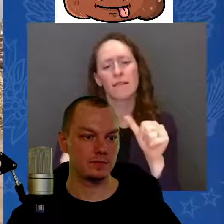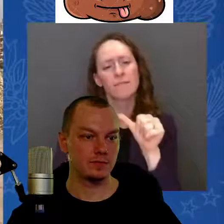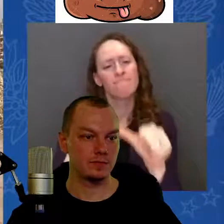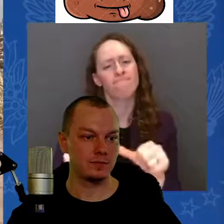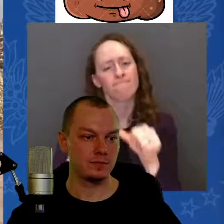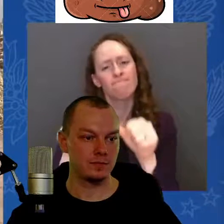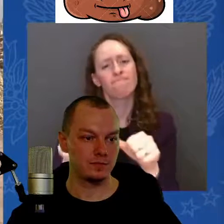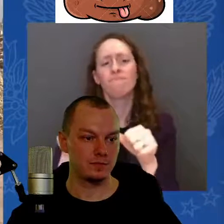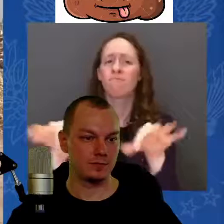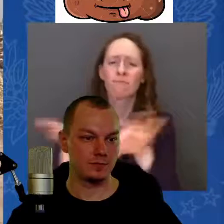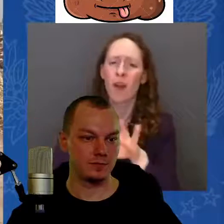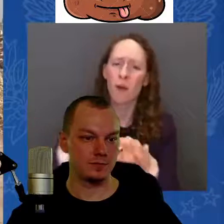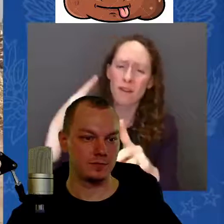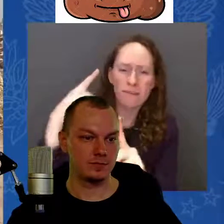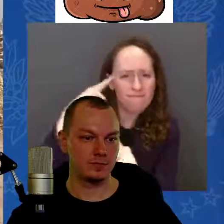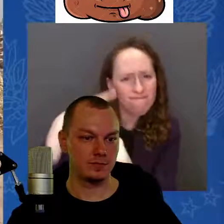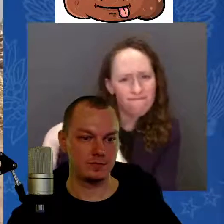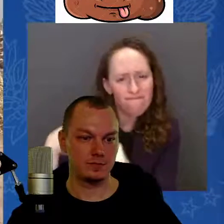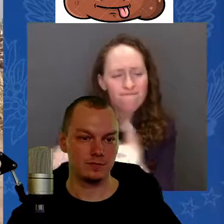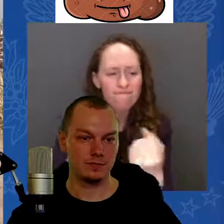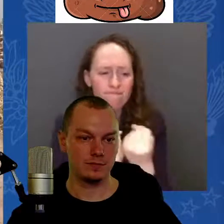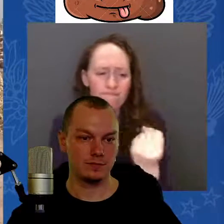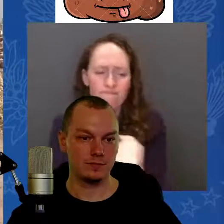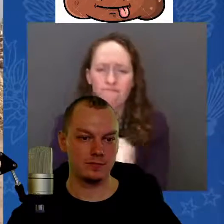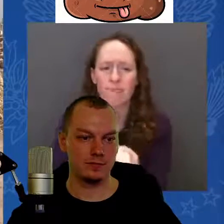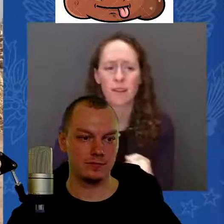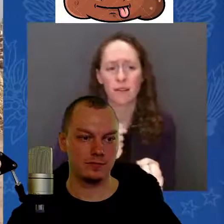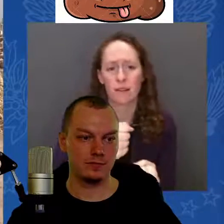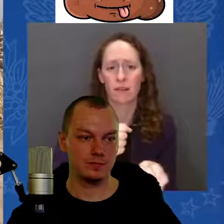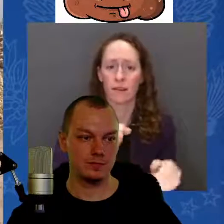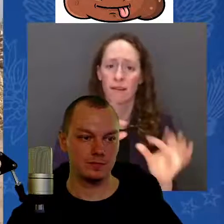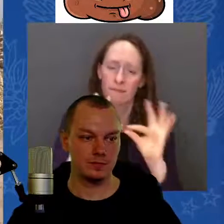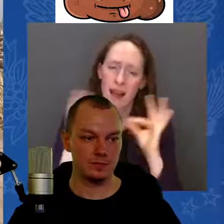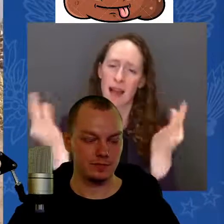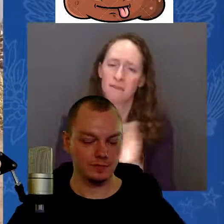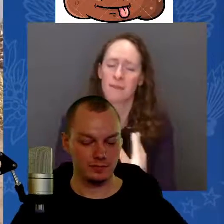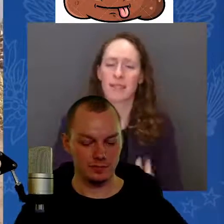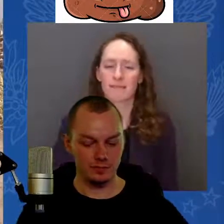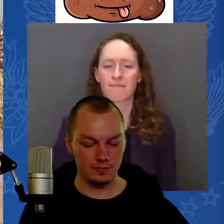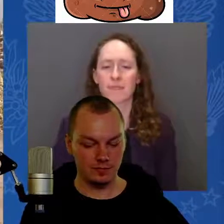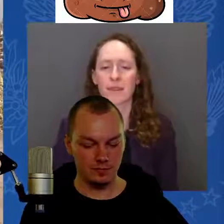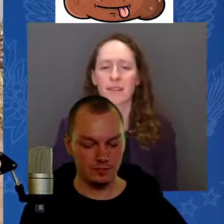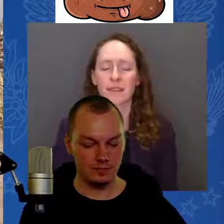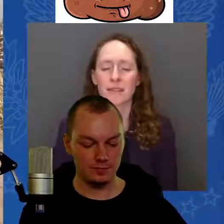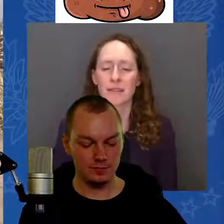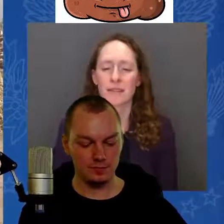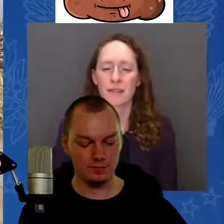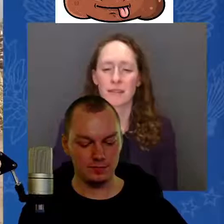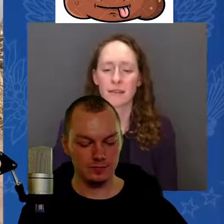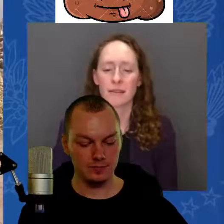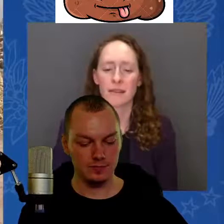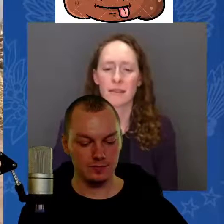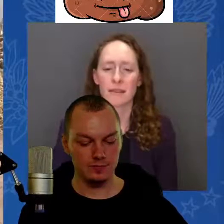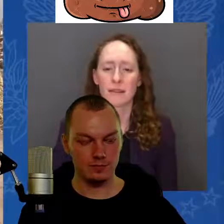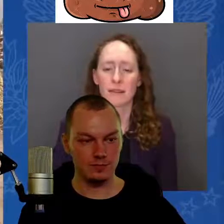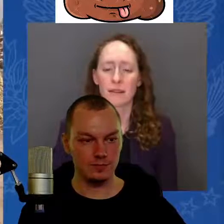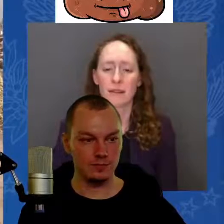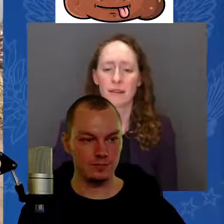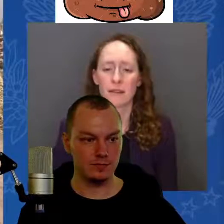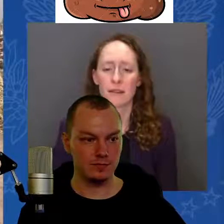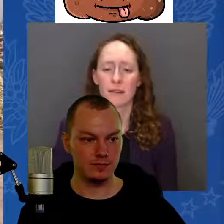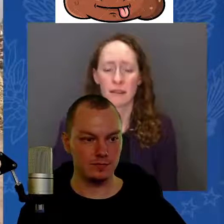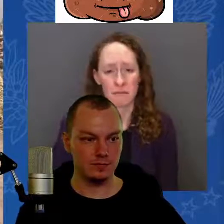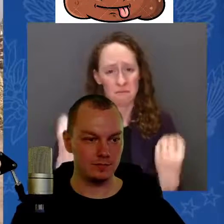What has been lost cannot be recovered. But we are confident that the people of Rolling